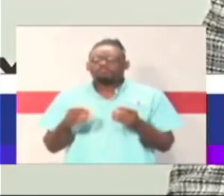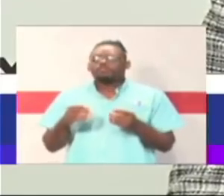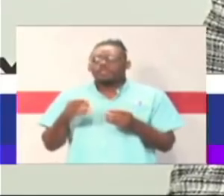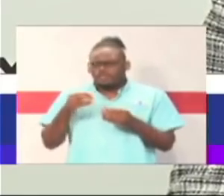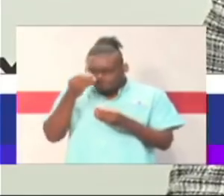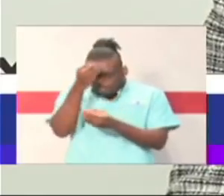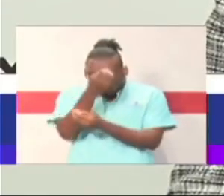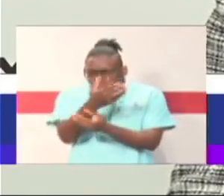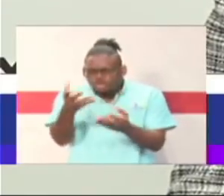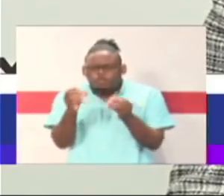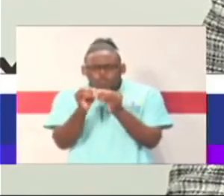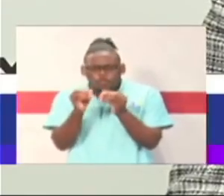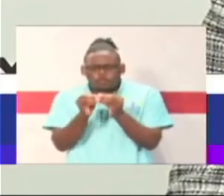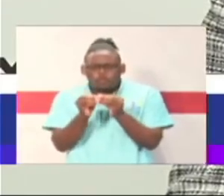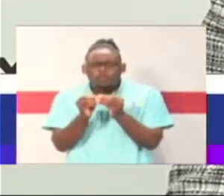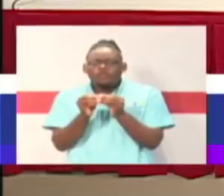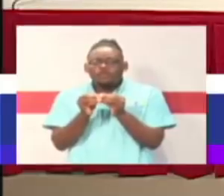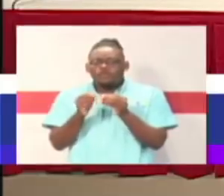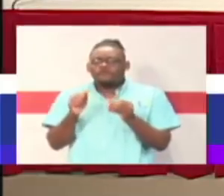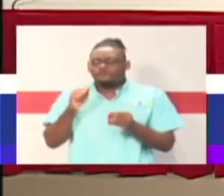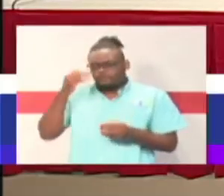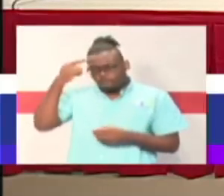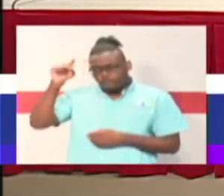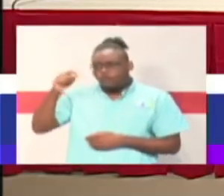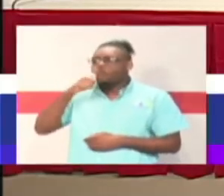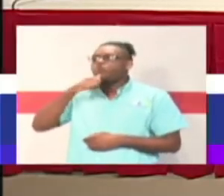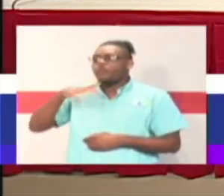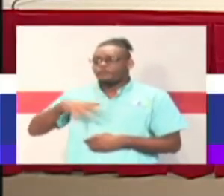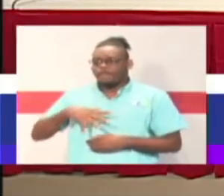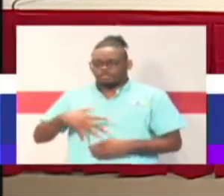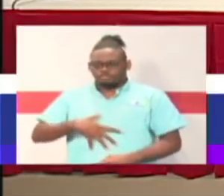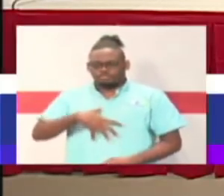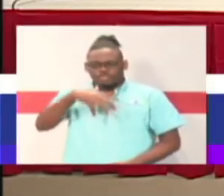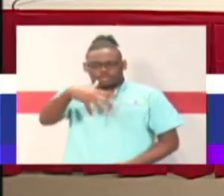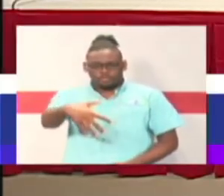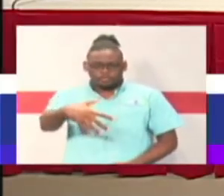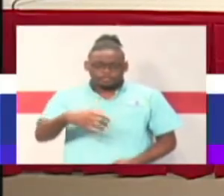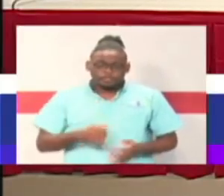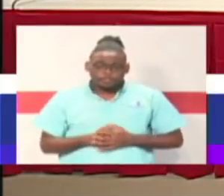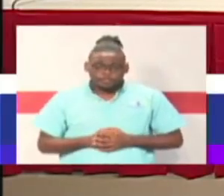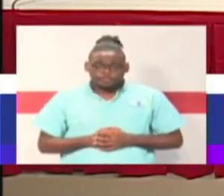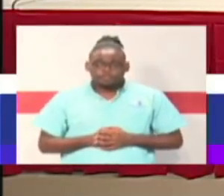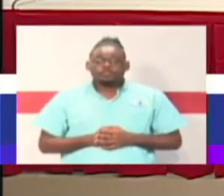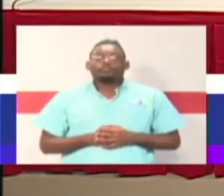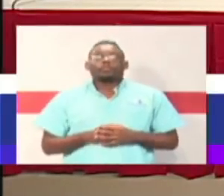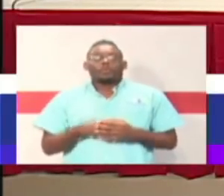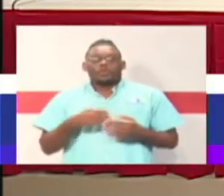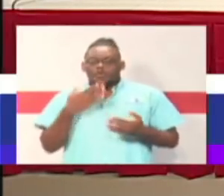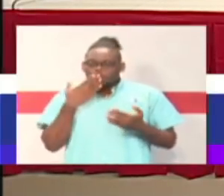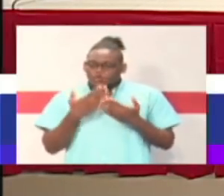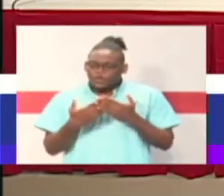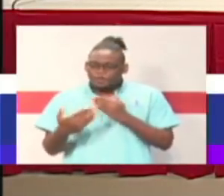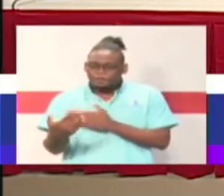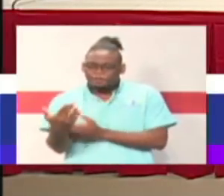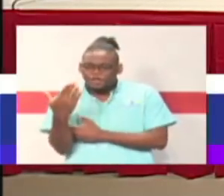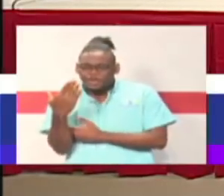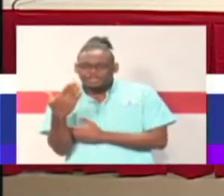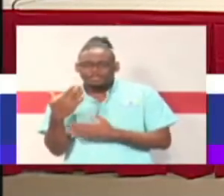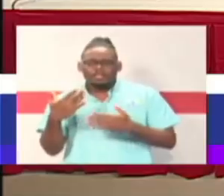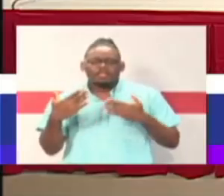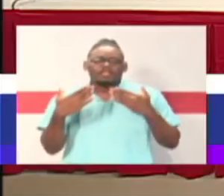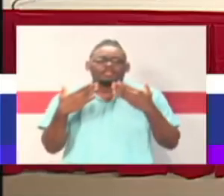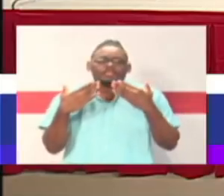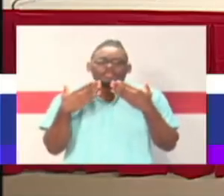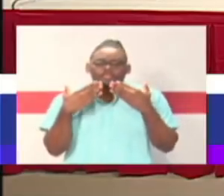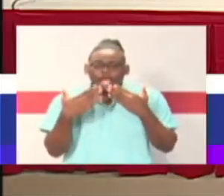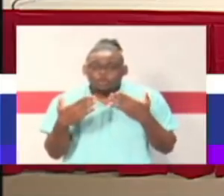that category of persons. Okay. Good morning, and thank you, Ms. Alcantara. Good morning, Dr.